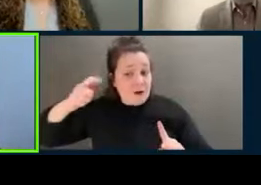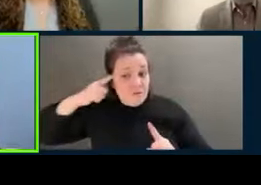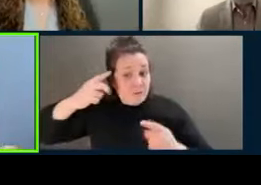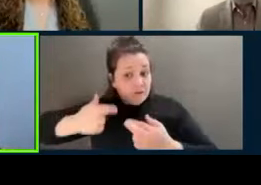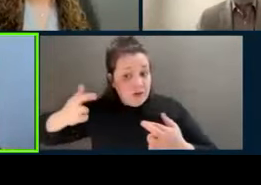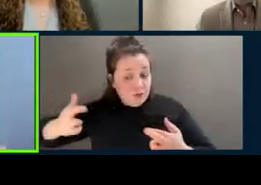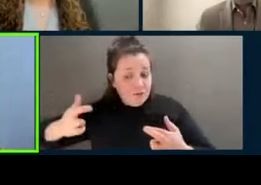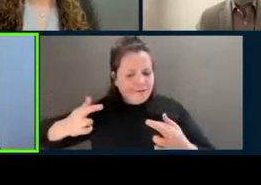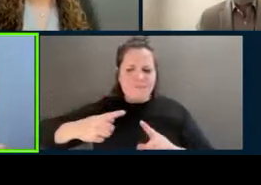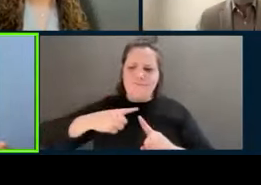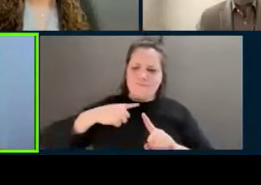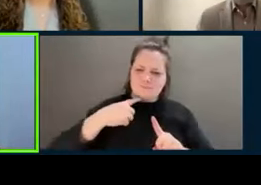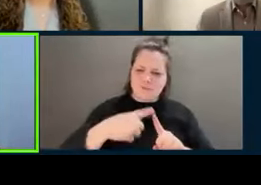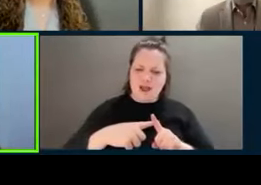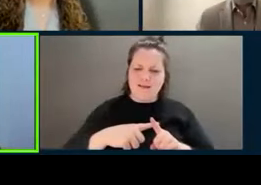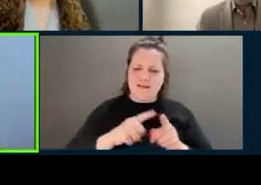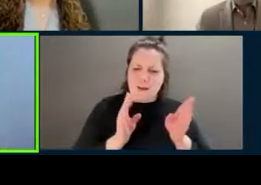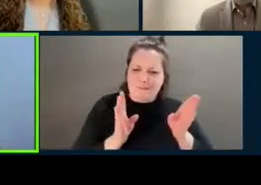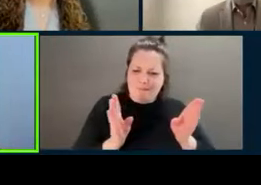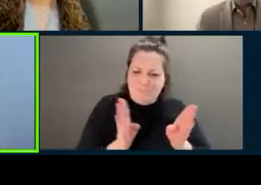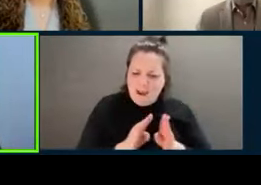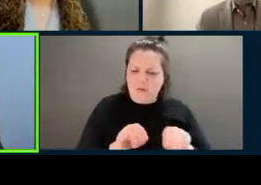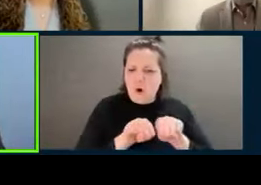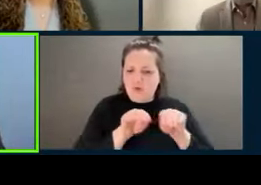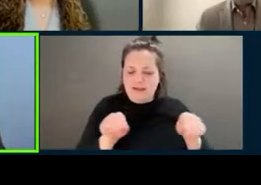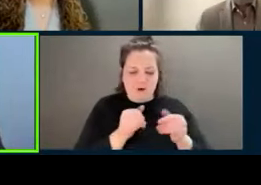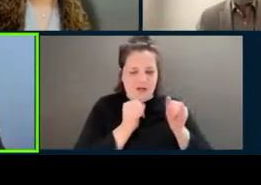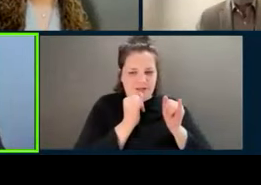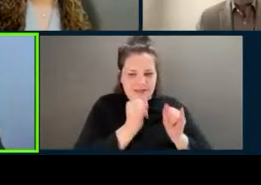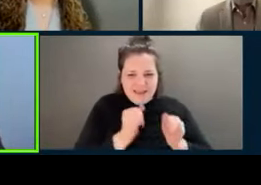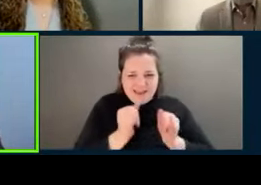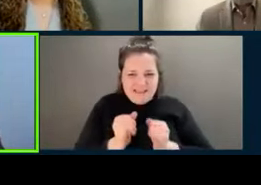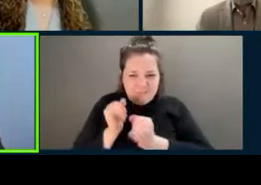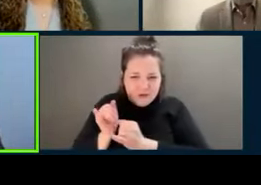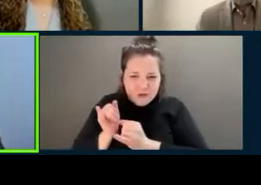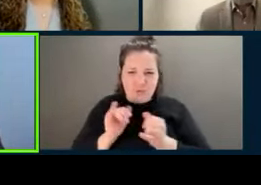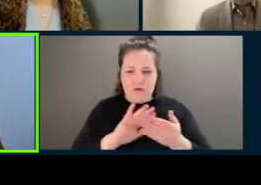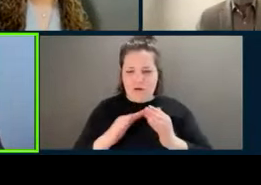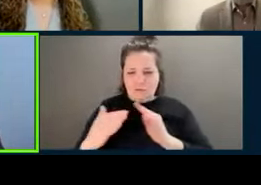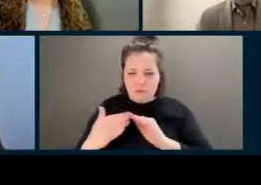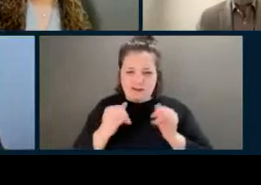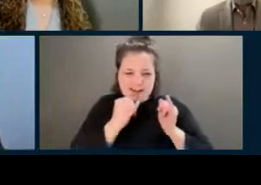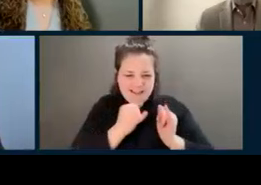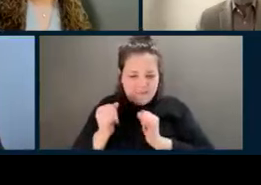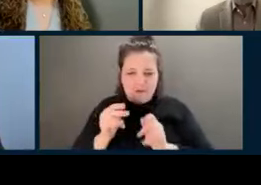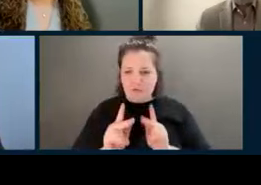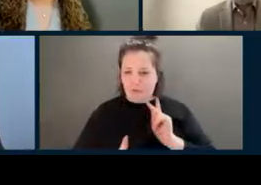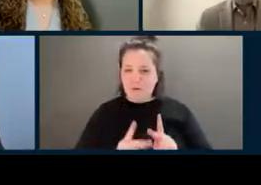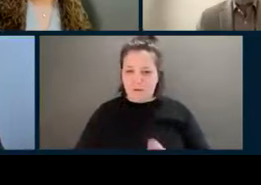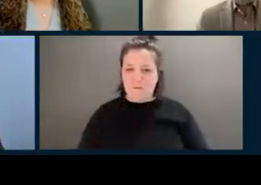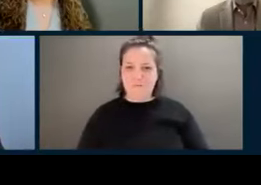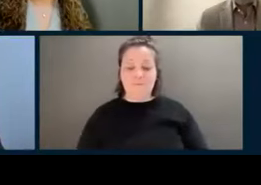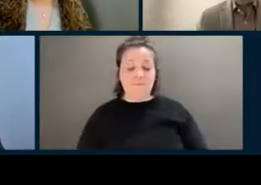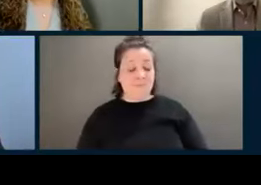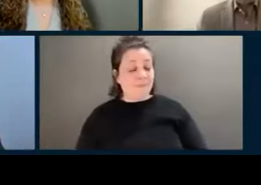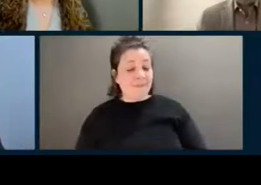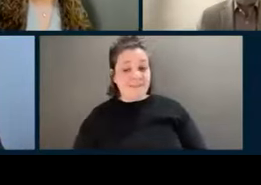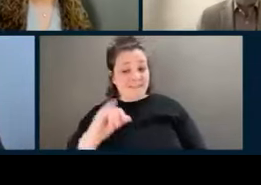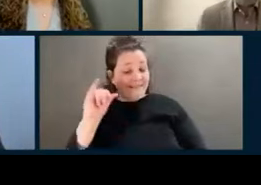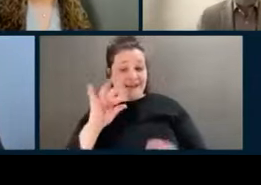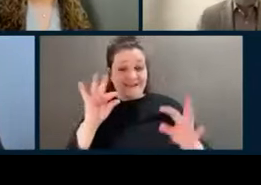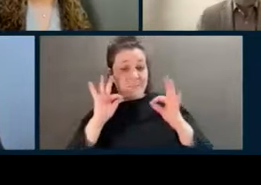micro level in those individual unique church communities. Well, that's a perfect segue, because you're